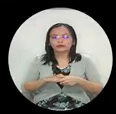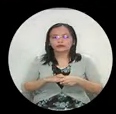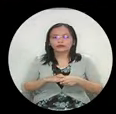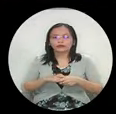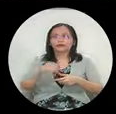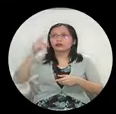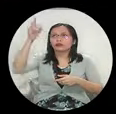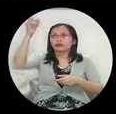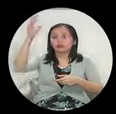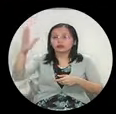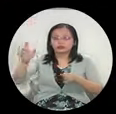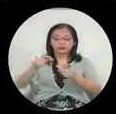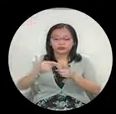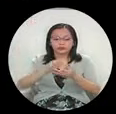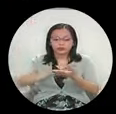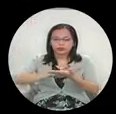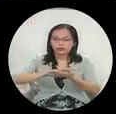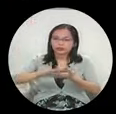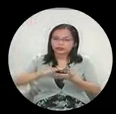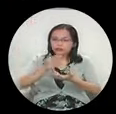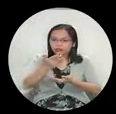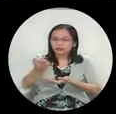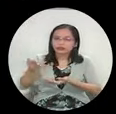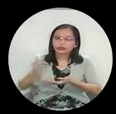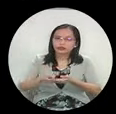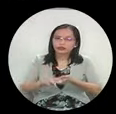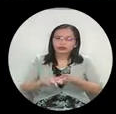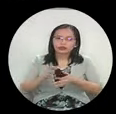will cleanse you if you will read it regularly.